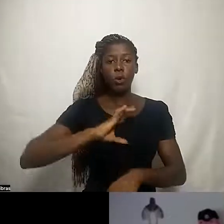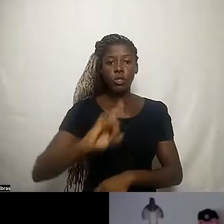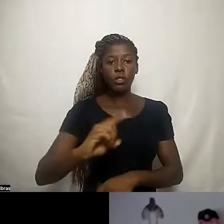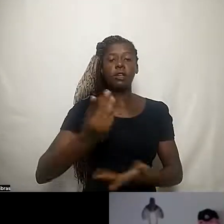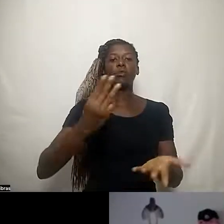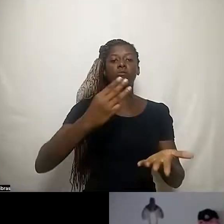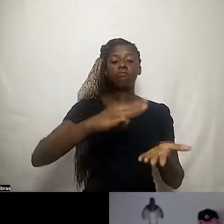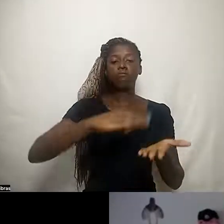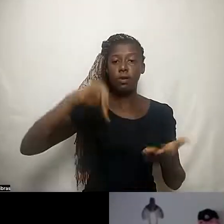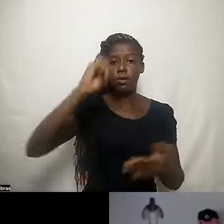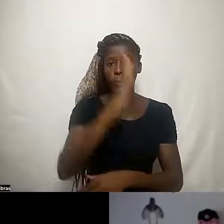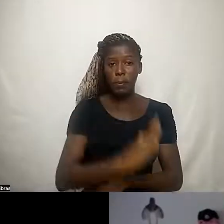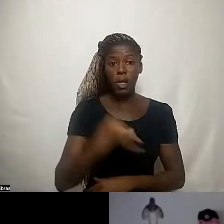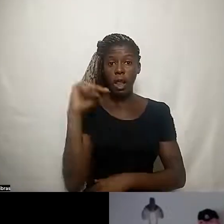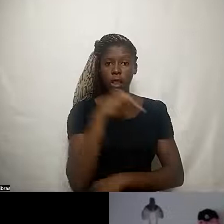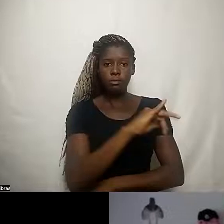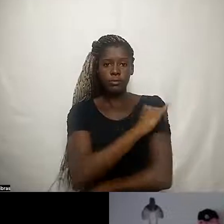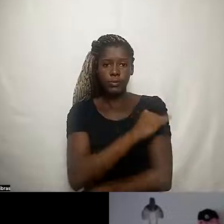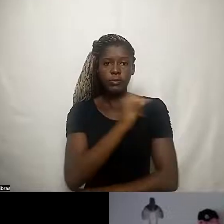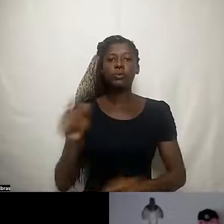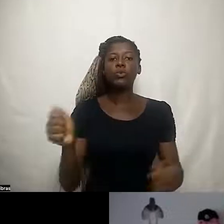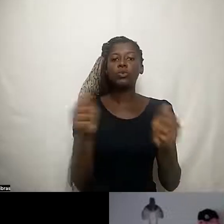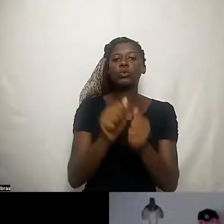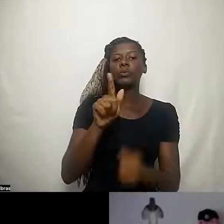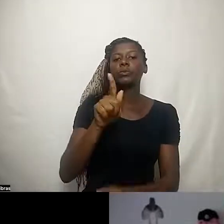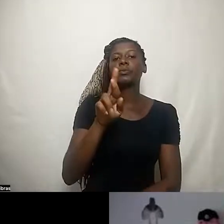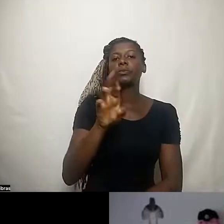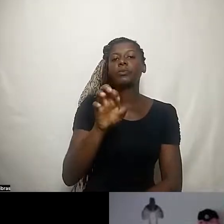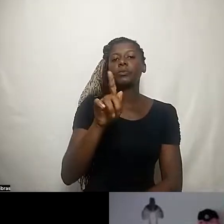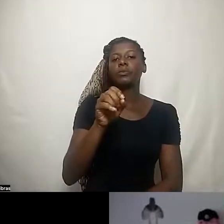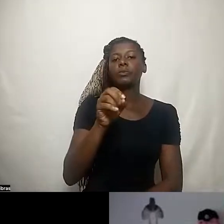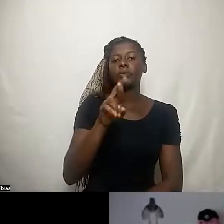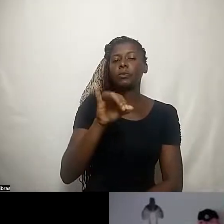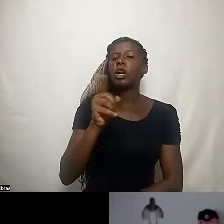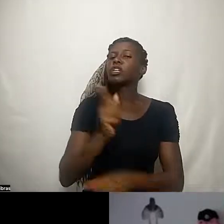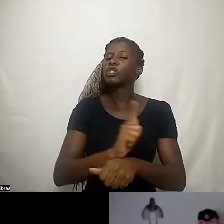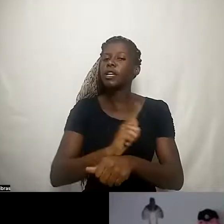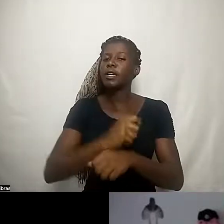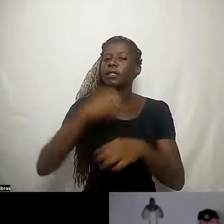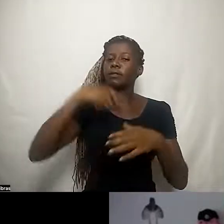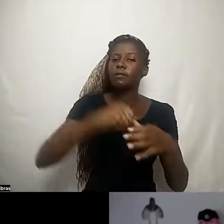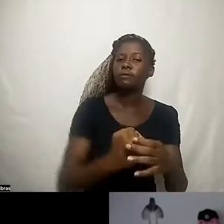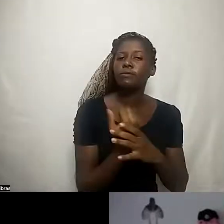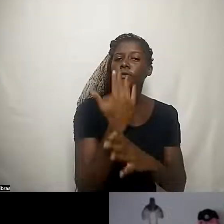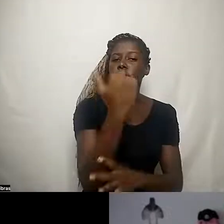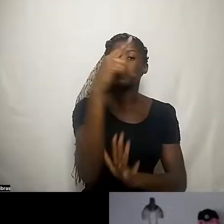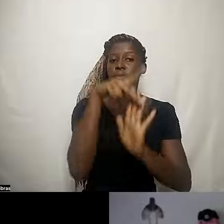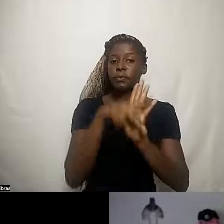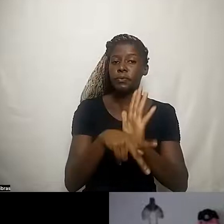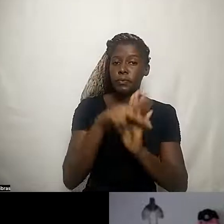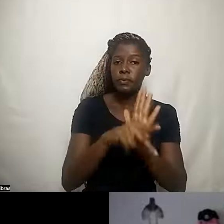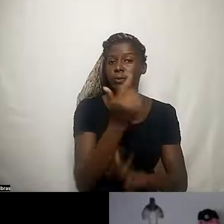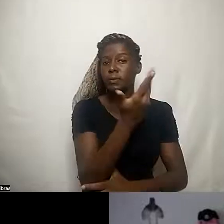Brasil project in Rio de Janeiro, and also Gregorio da Cruz Araújo Maciel, Manager of Reforestation and Environmental Projects